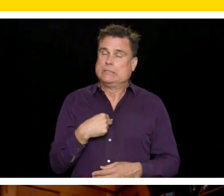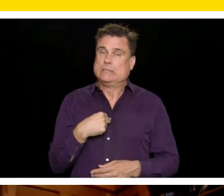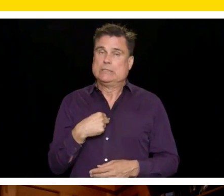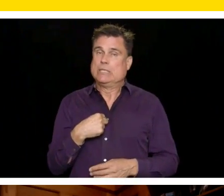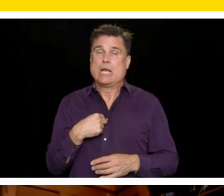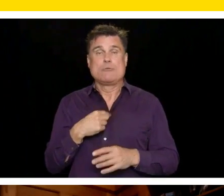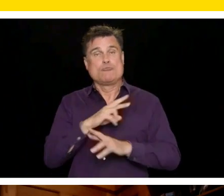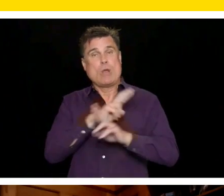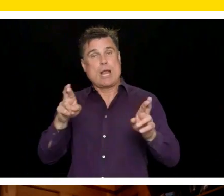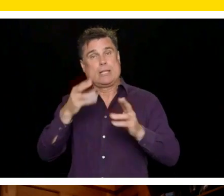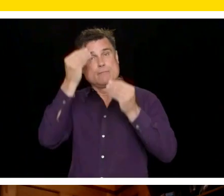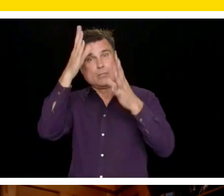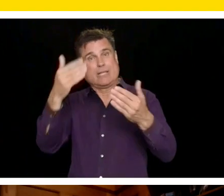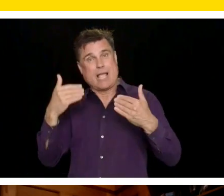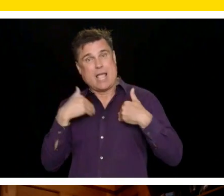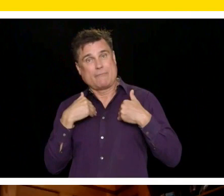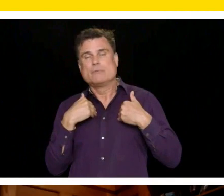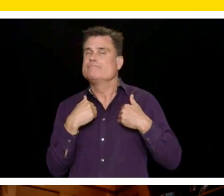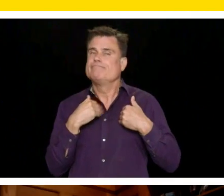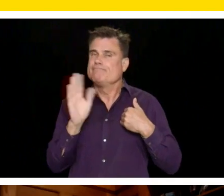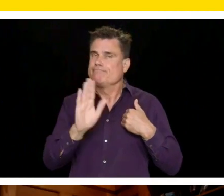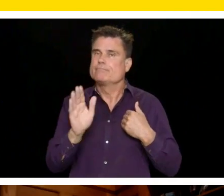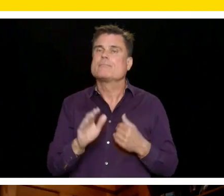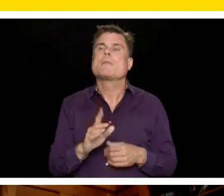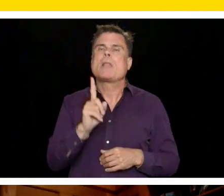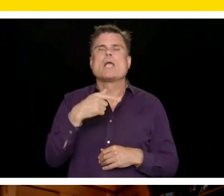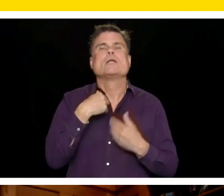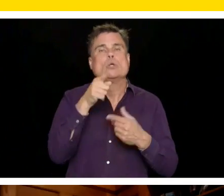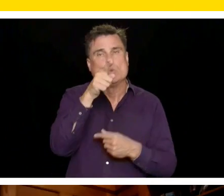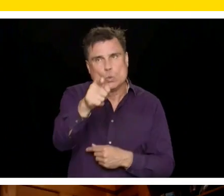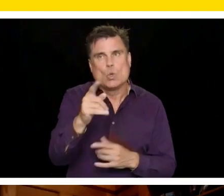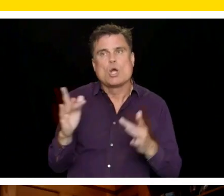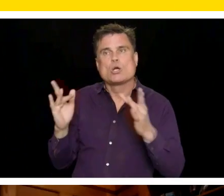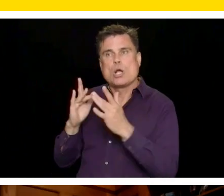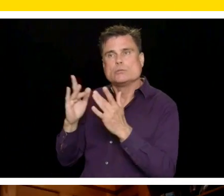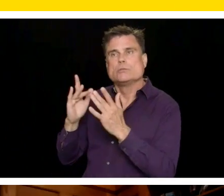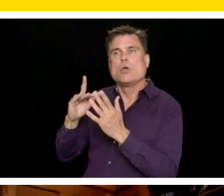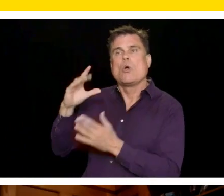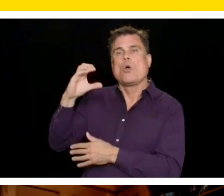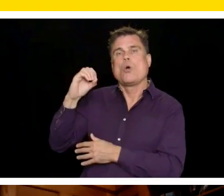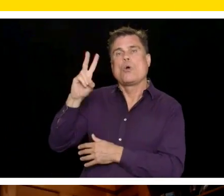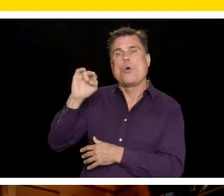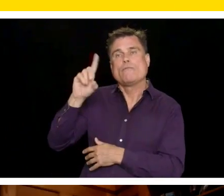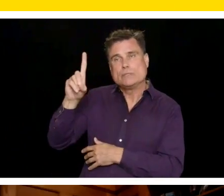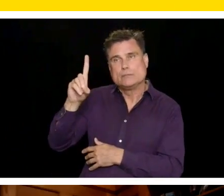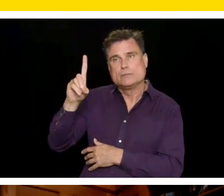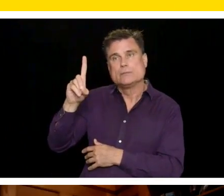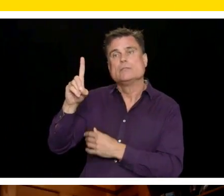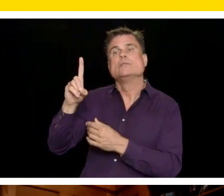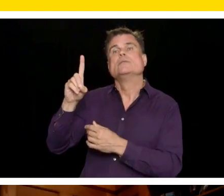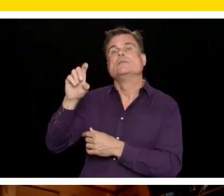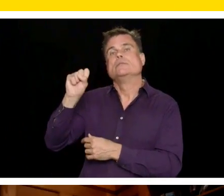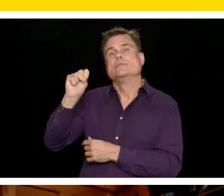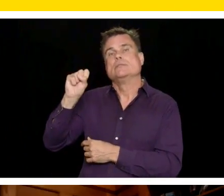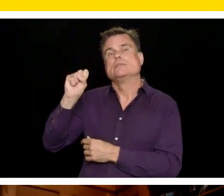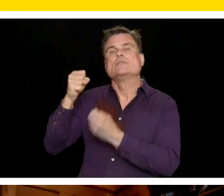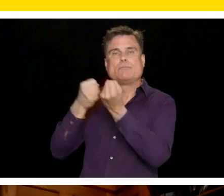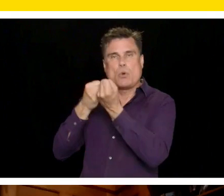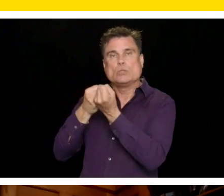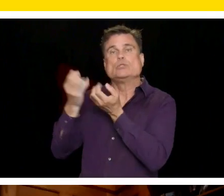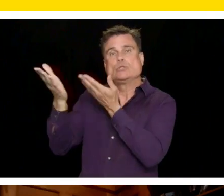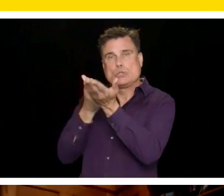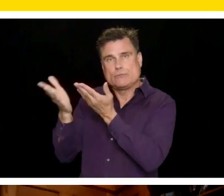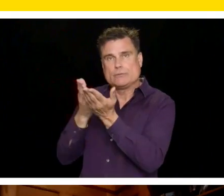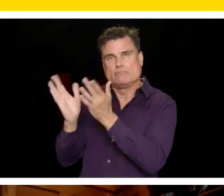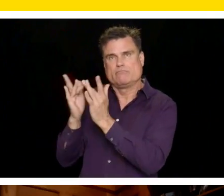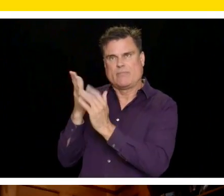will be able to respond to that with more accurate information than I could at this point. Thank you. And everybody,